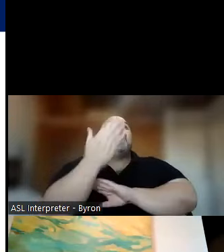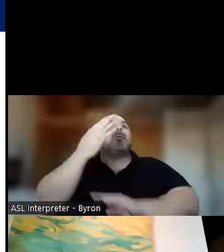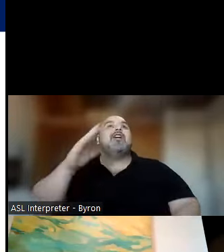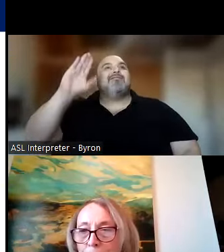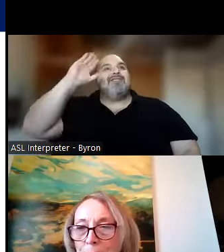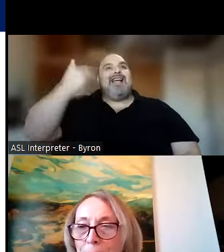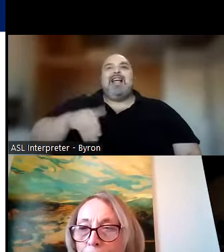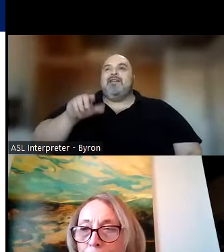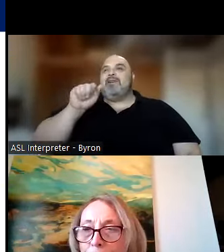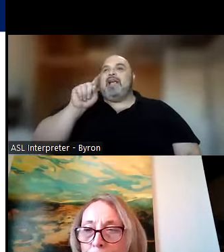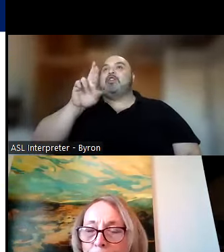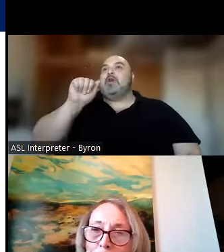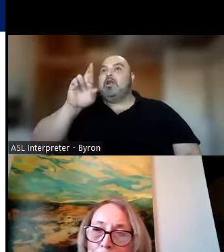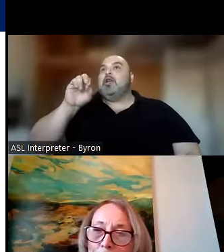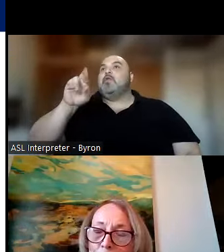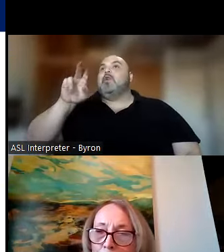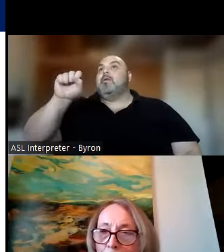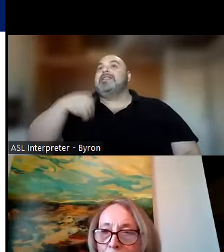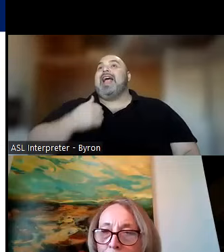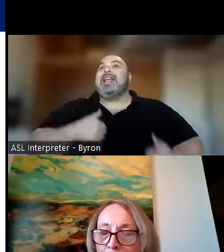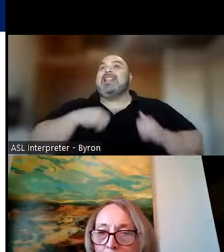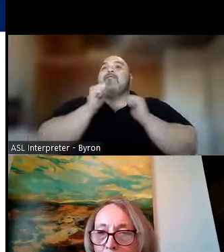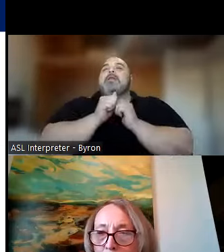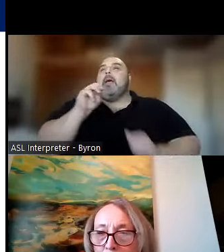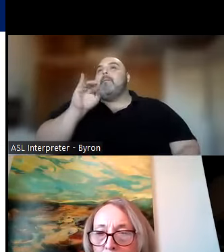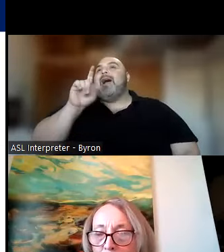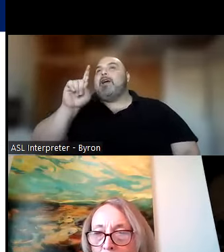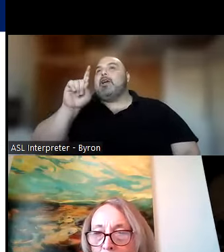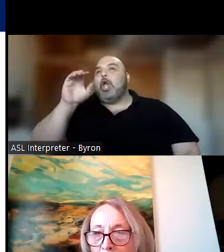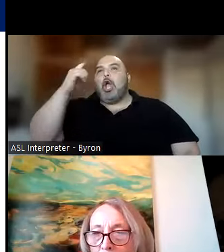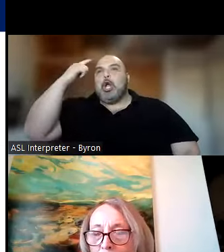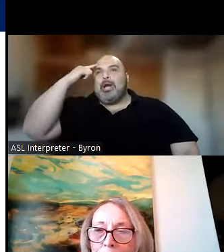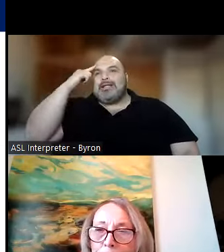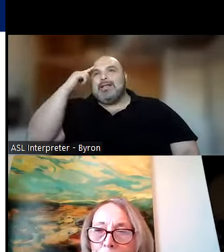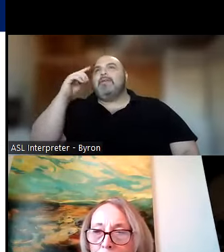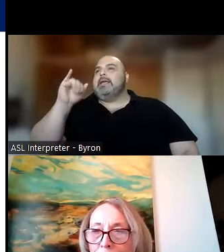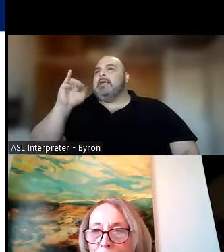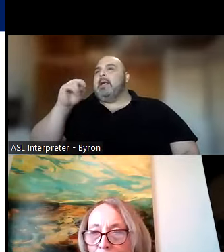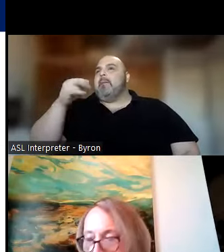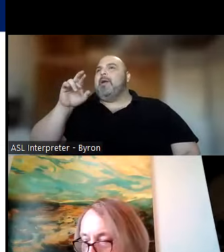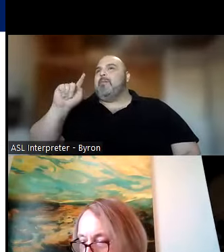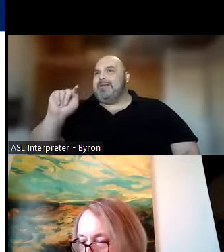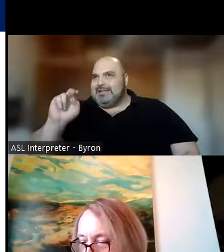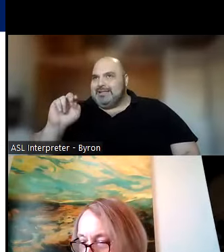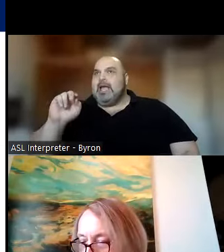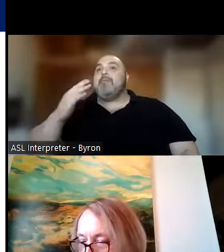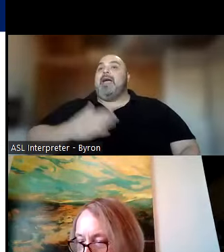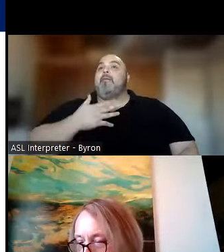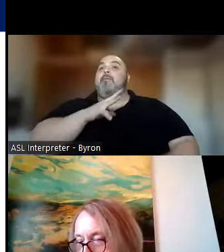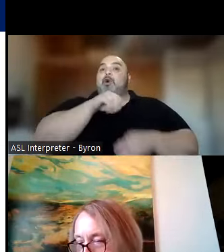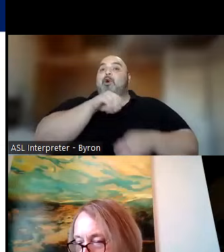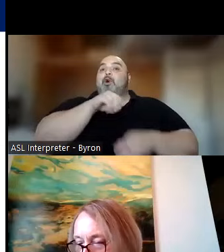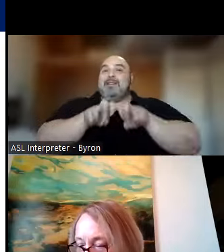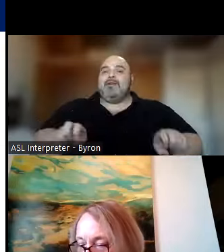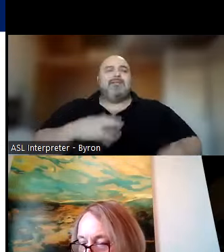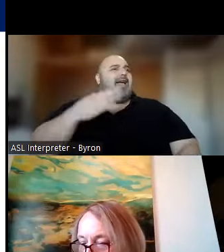Andrea Robert. I live with mild cognitive impairment, and I'm very happy to be part of this committee. Happy to have you